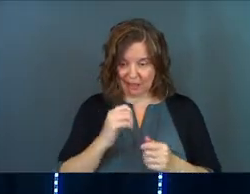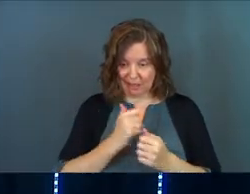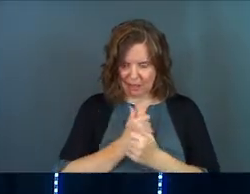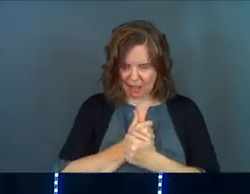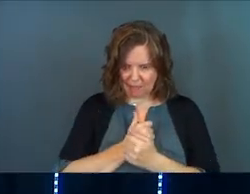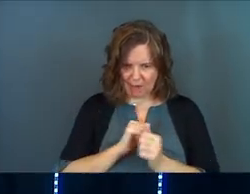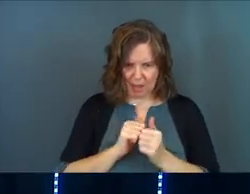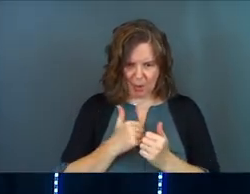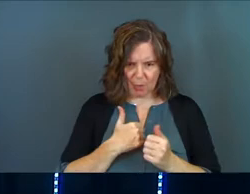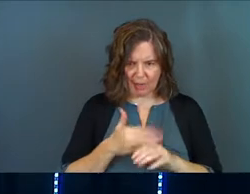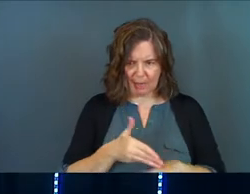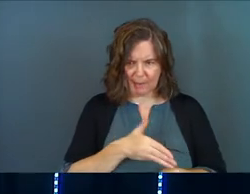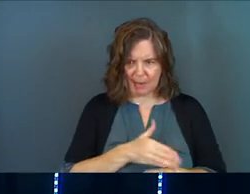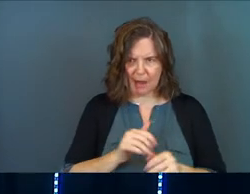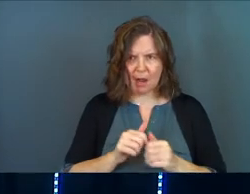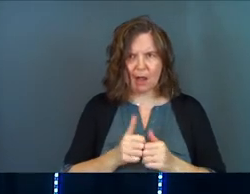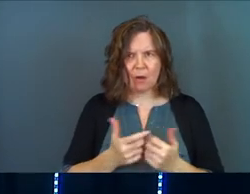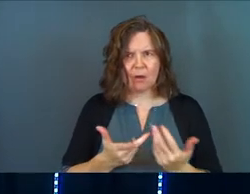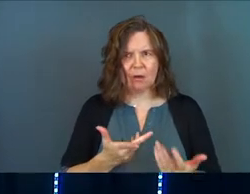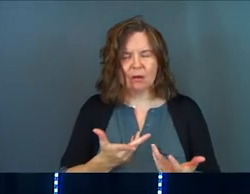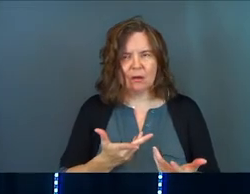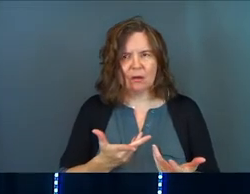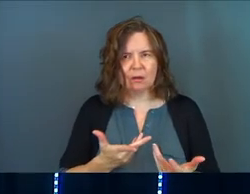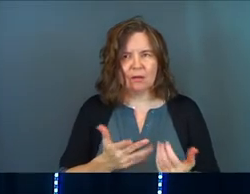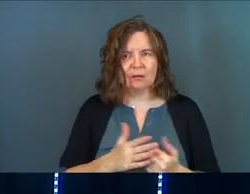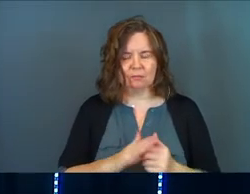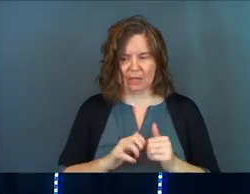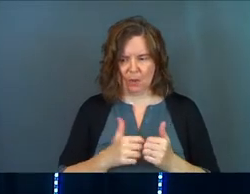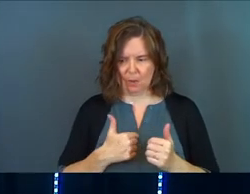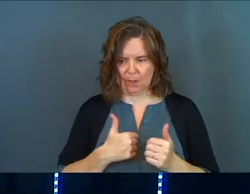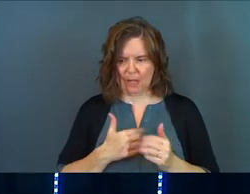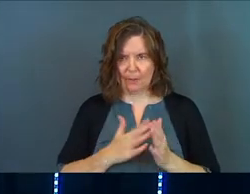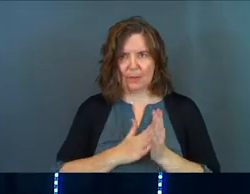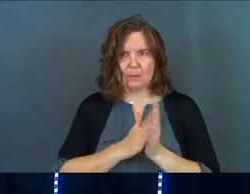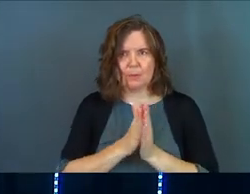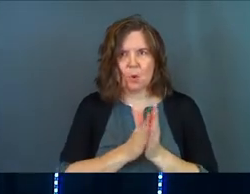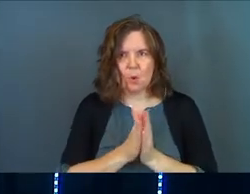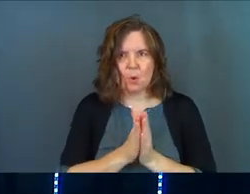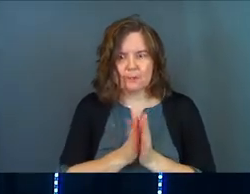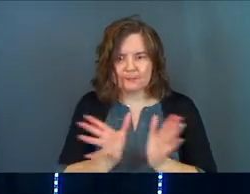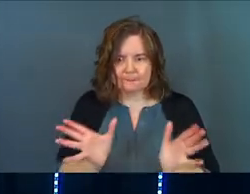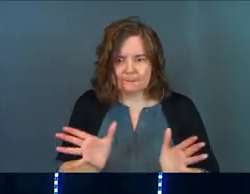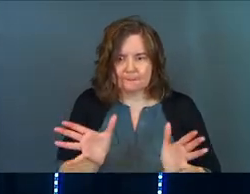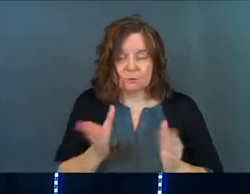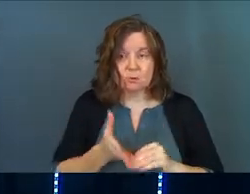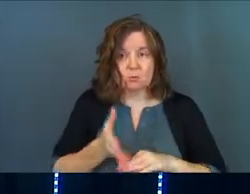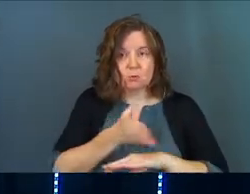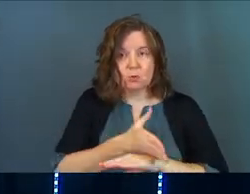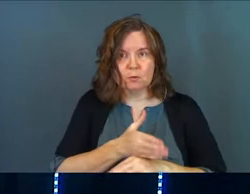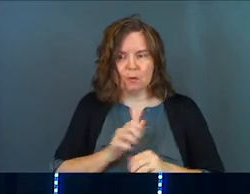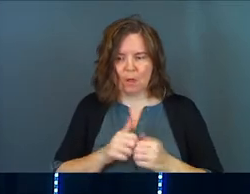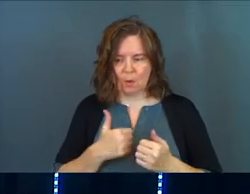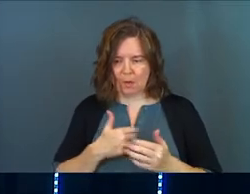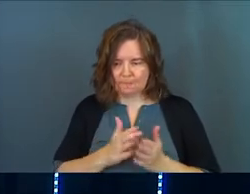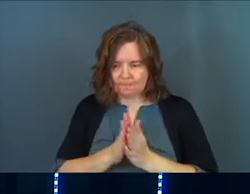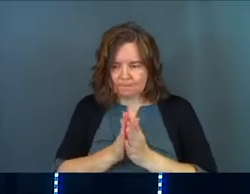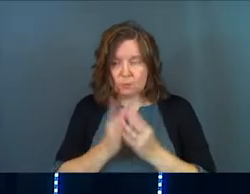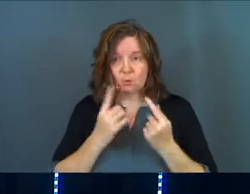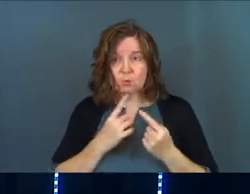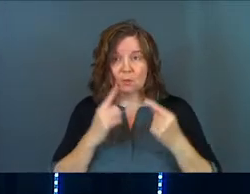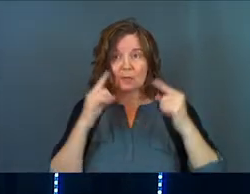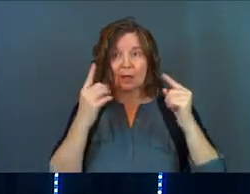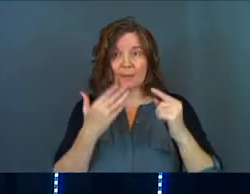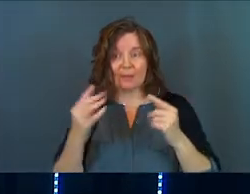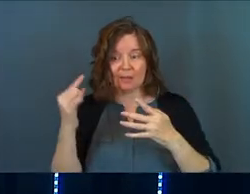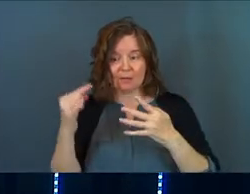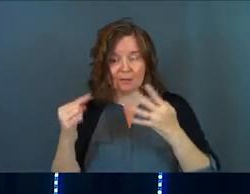loved, how will I get better though? How will I be motivated to improve? How will I be motivated to accomplish